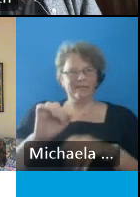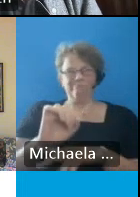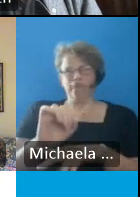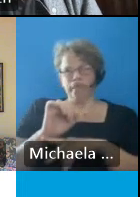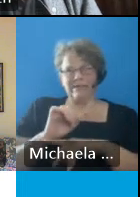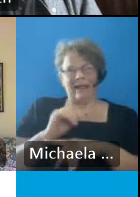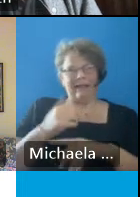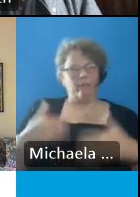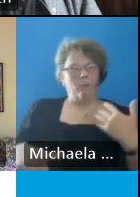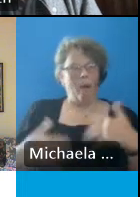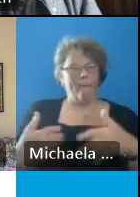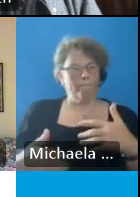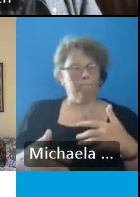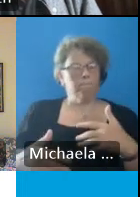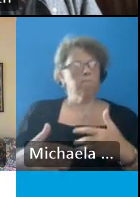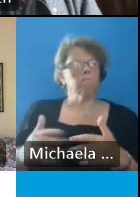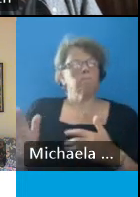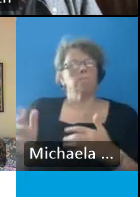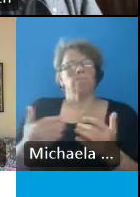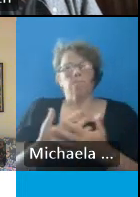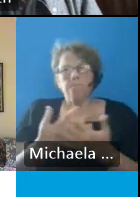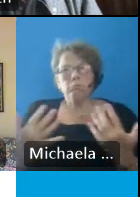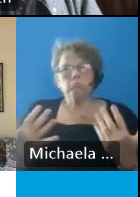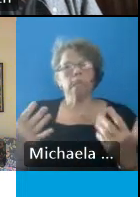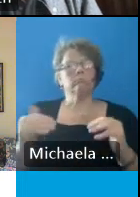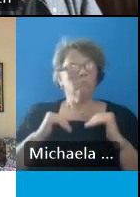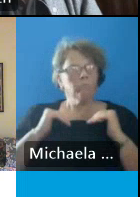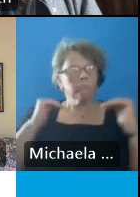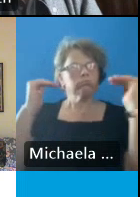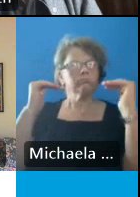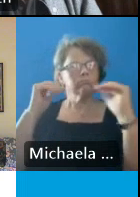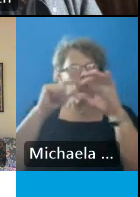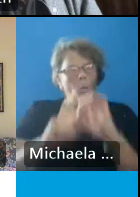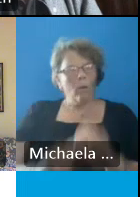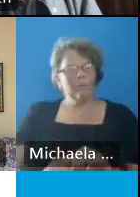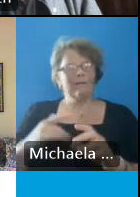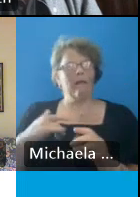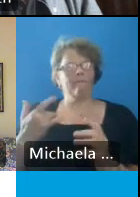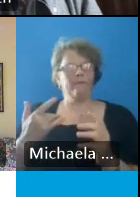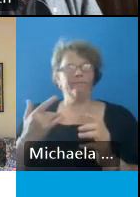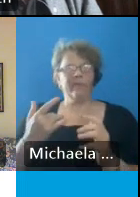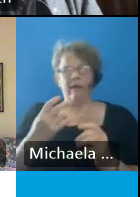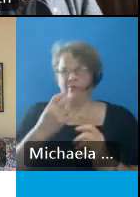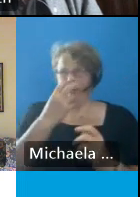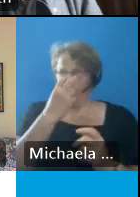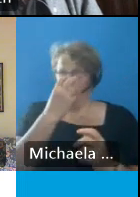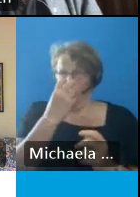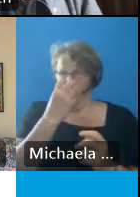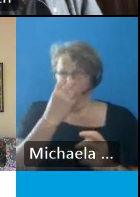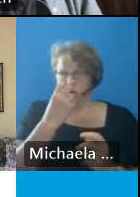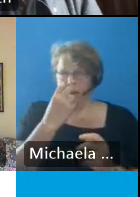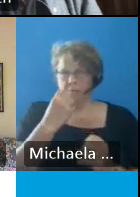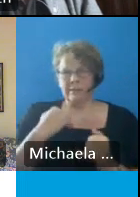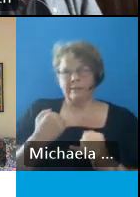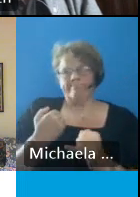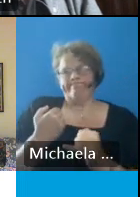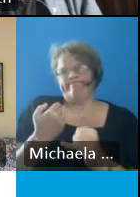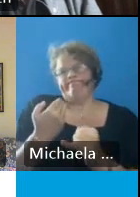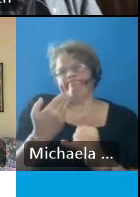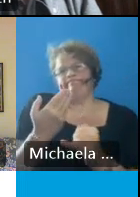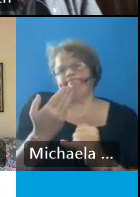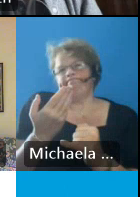those really important things, and having that high quality of life. And then as we get even older and sort of come towards the end of